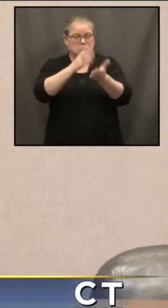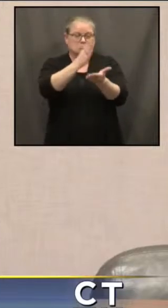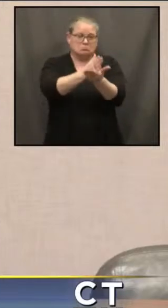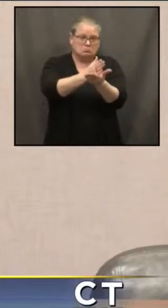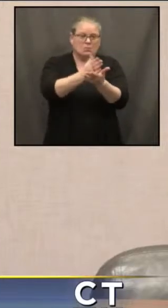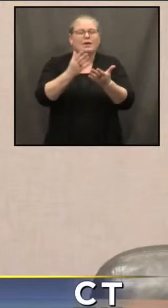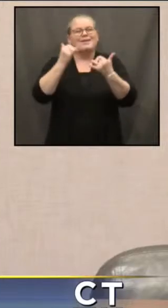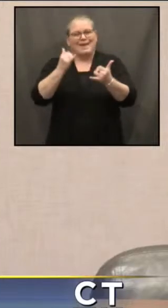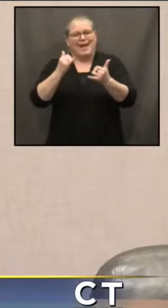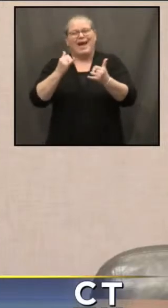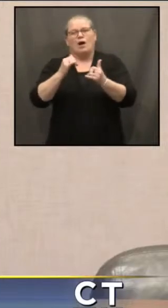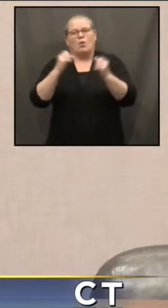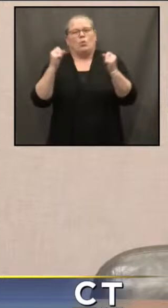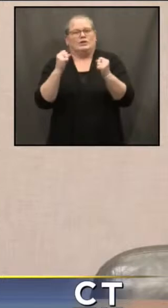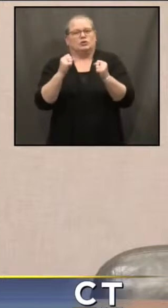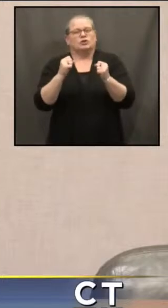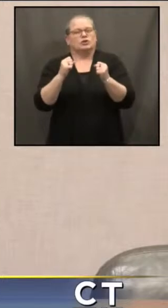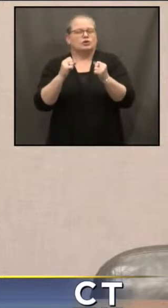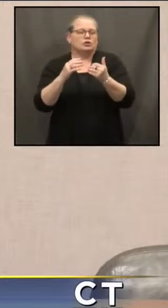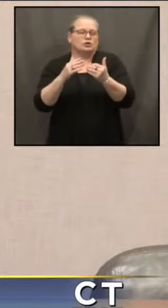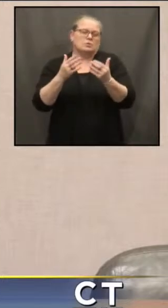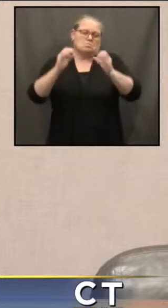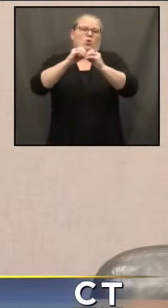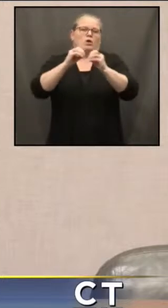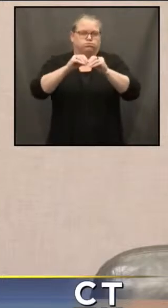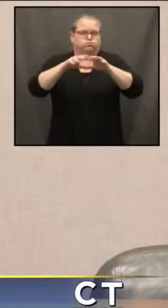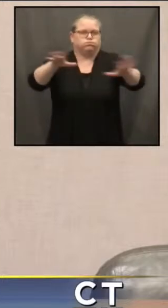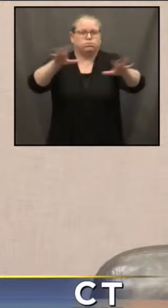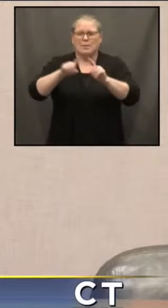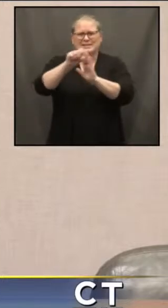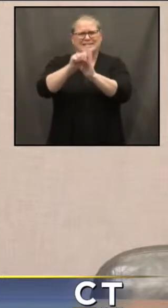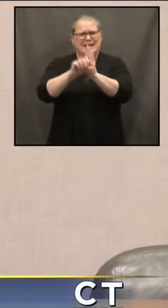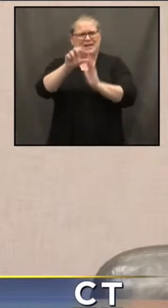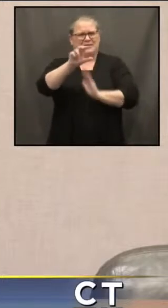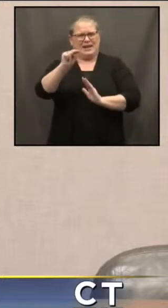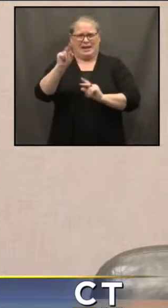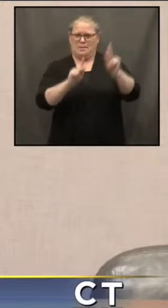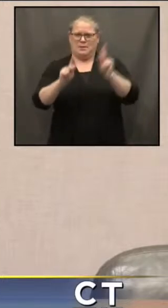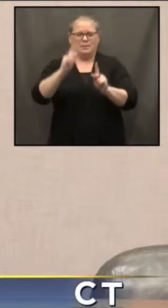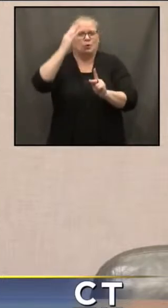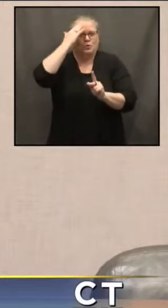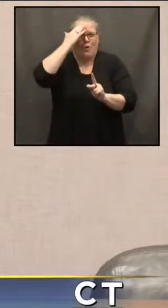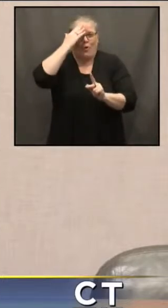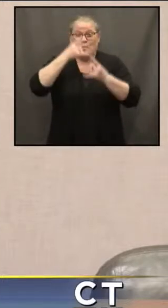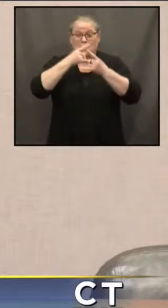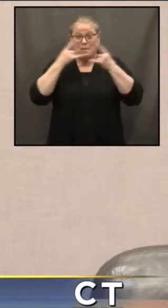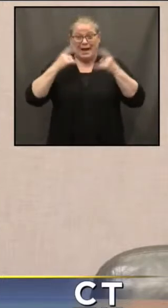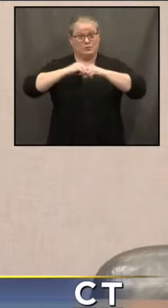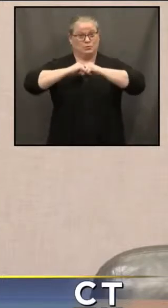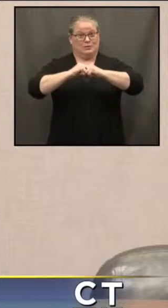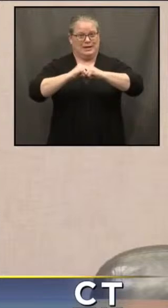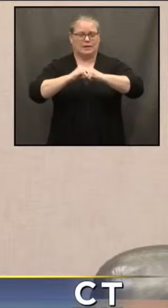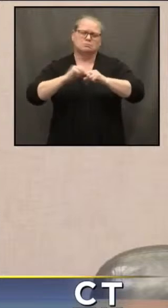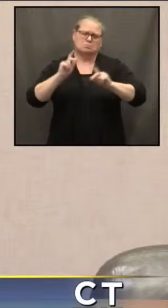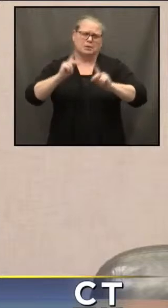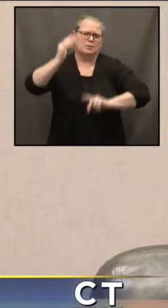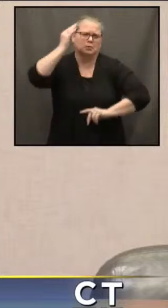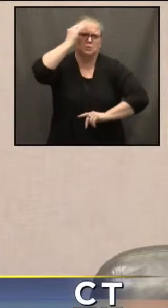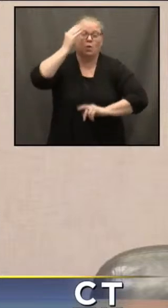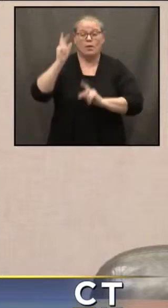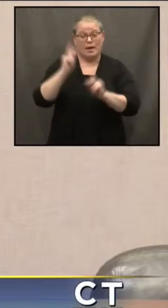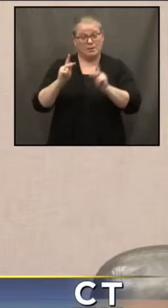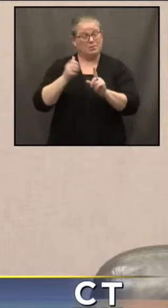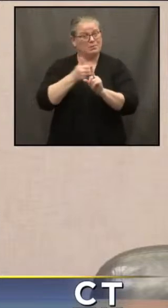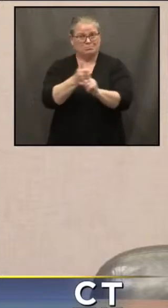transmission of this virus. But people in the state of Connecticut know what masks have done to help protect them in their community. And people are making